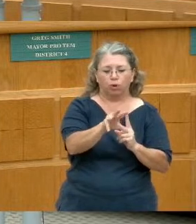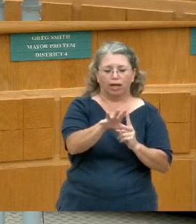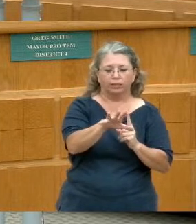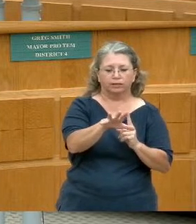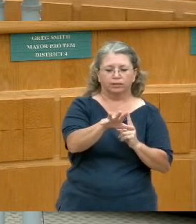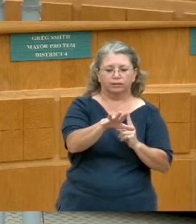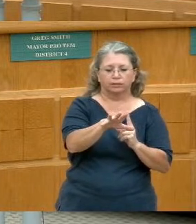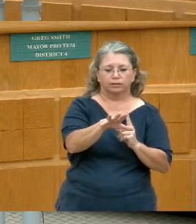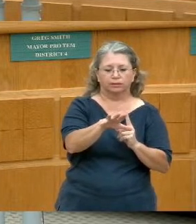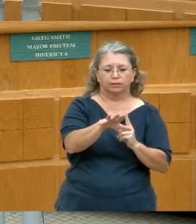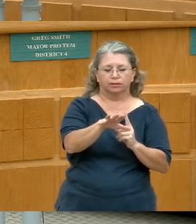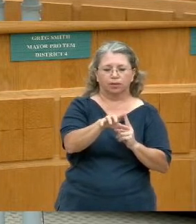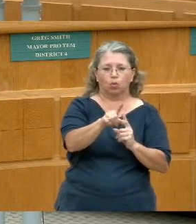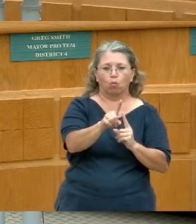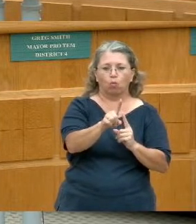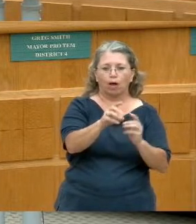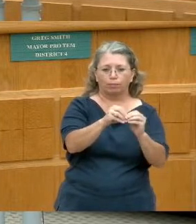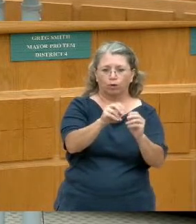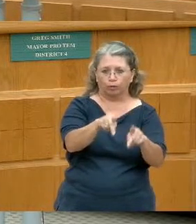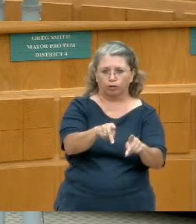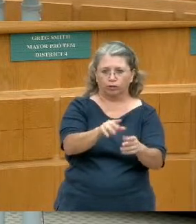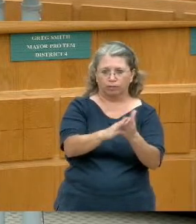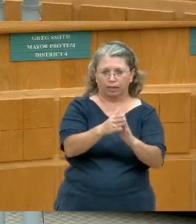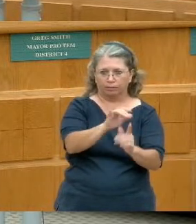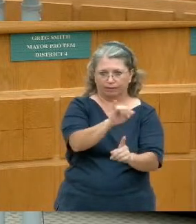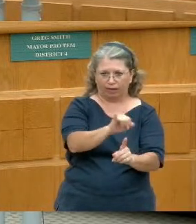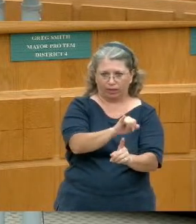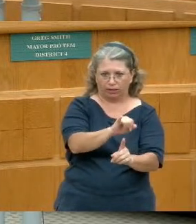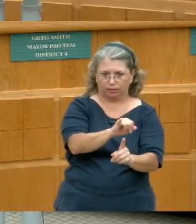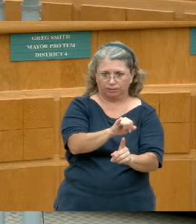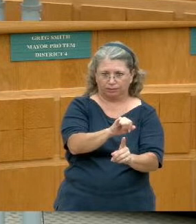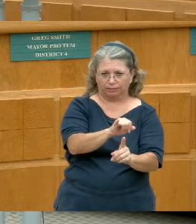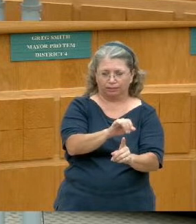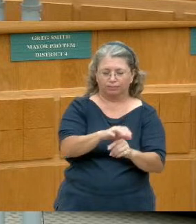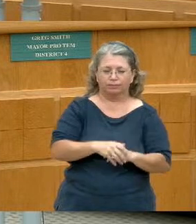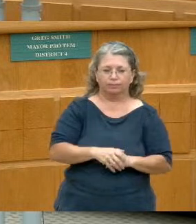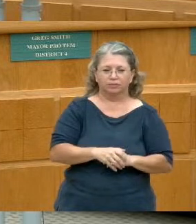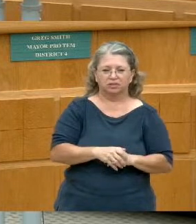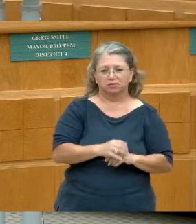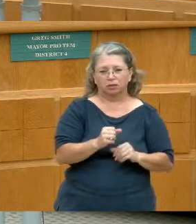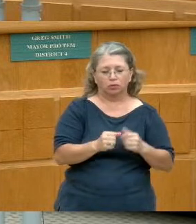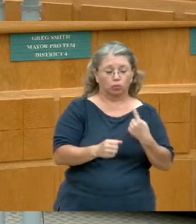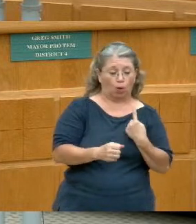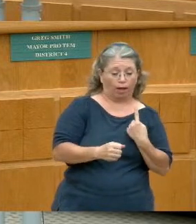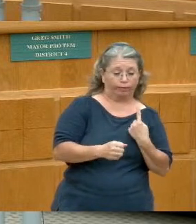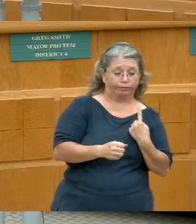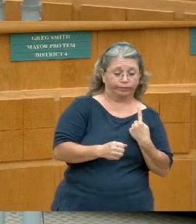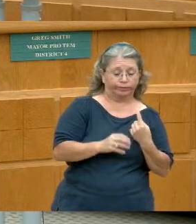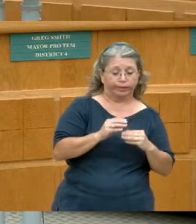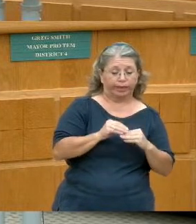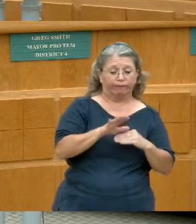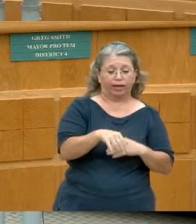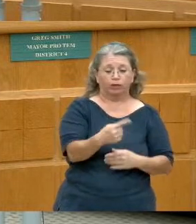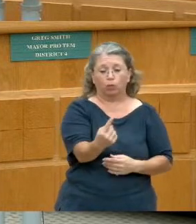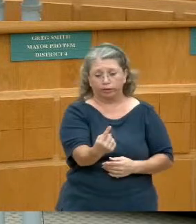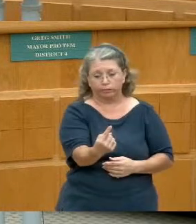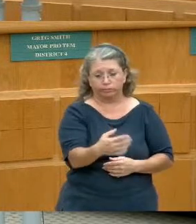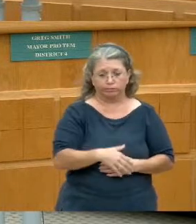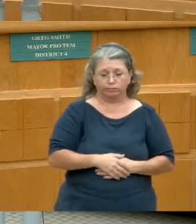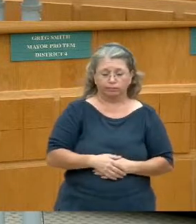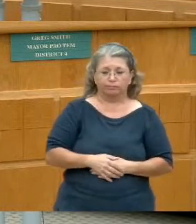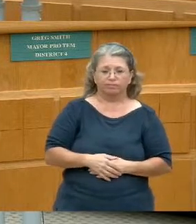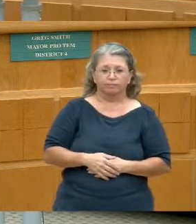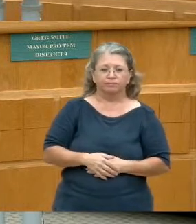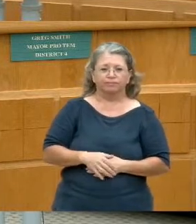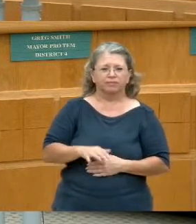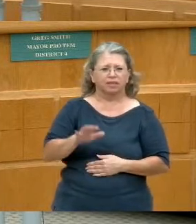it's 0.9, so it's not exactly a 1-for-1. Before about a month and a half ago or a month ago, we had, no, it was a month and